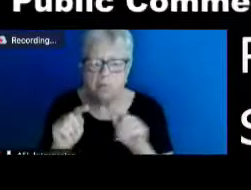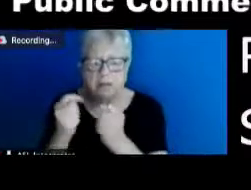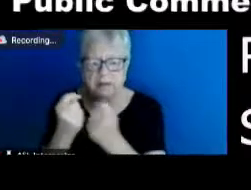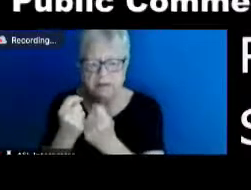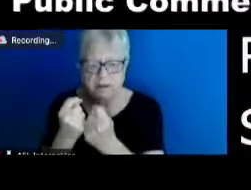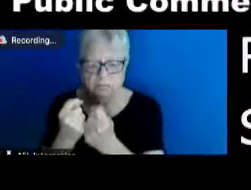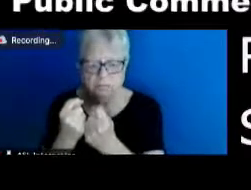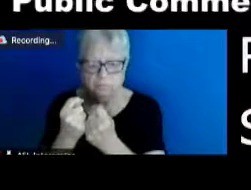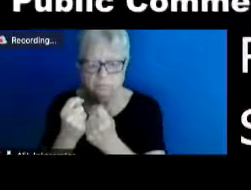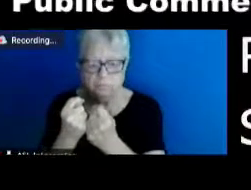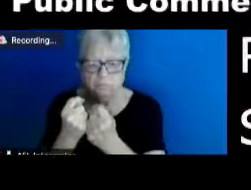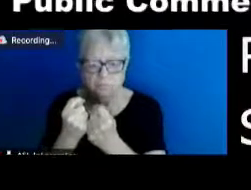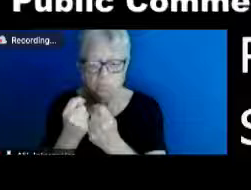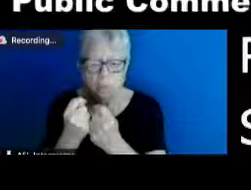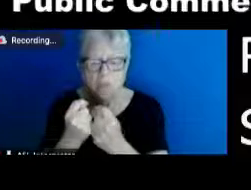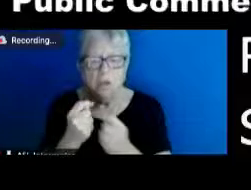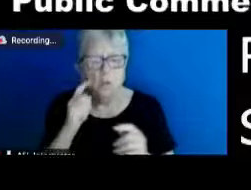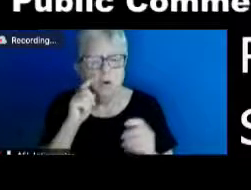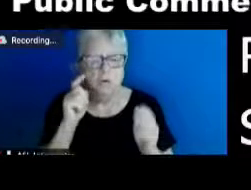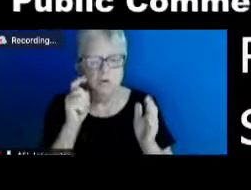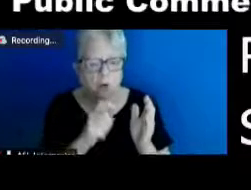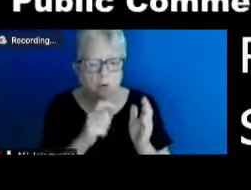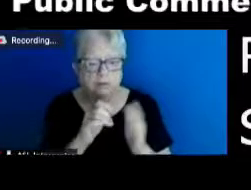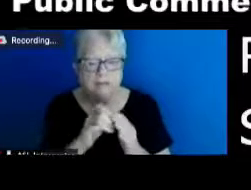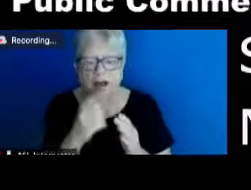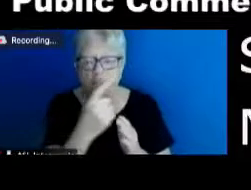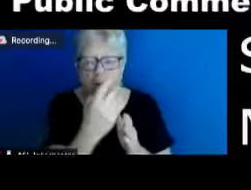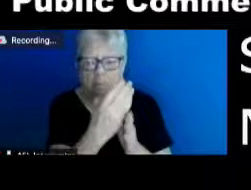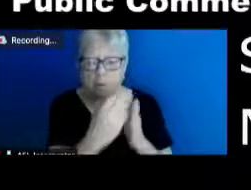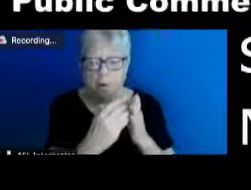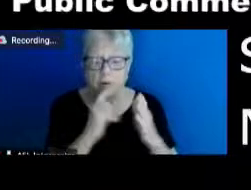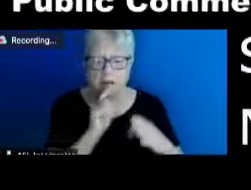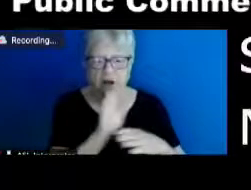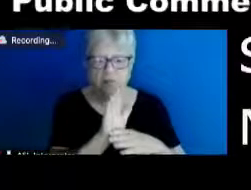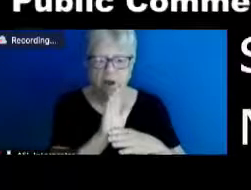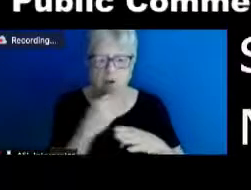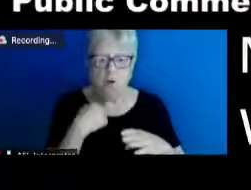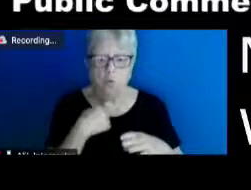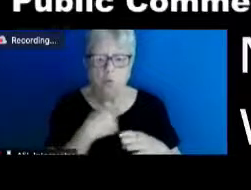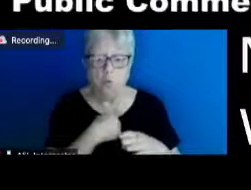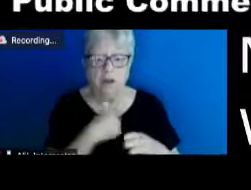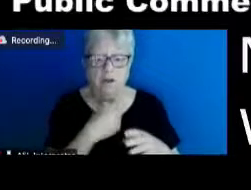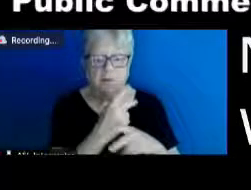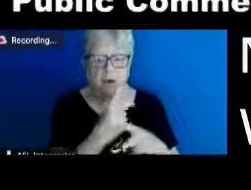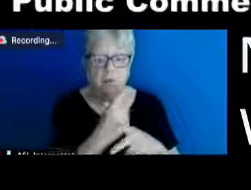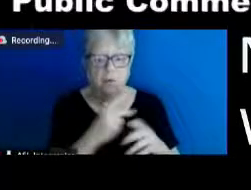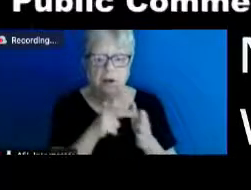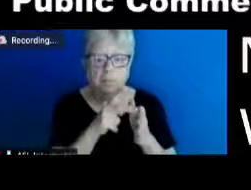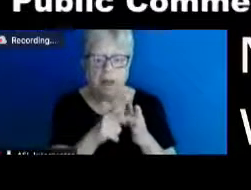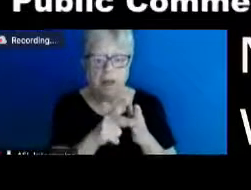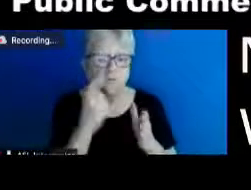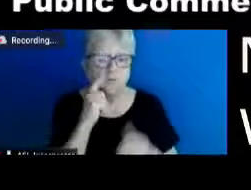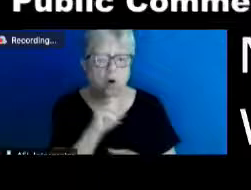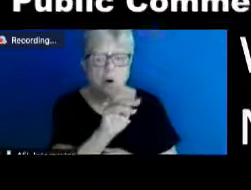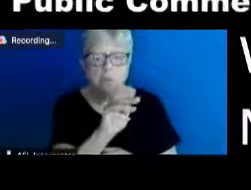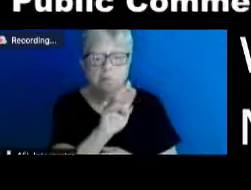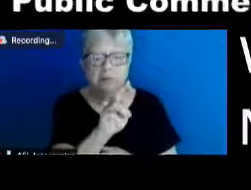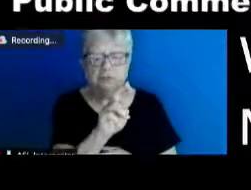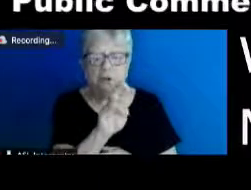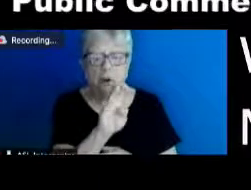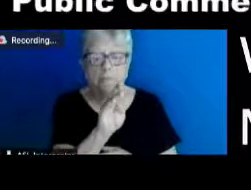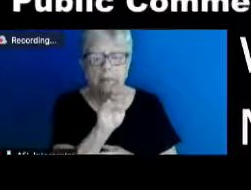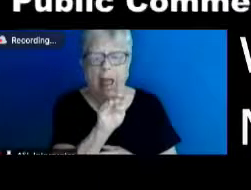fact, you'll notice in one part of the contract, we clearly anticipate paying for Mr. Becker. And so I think they're